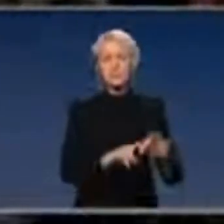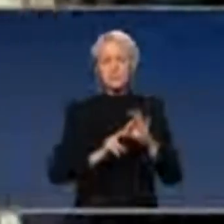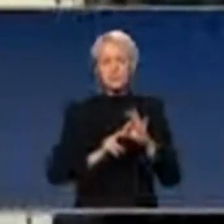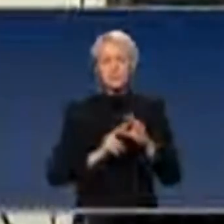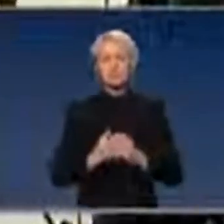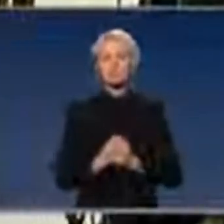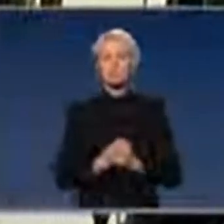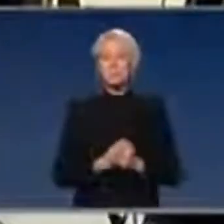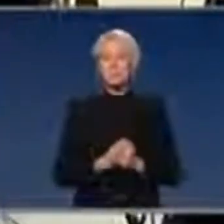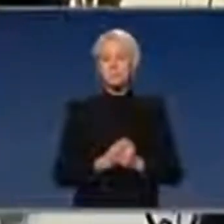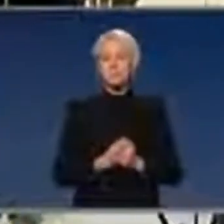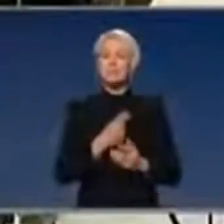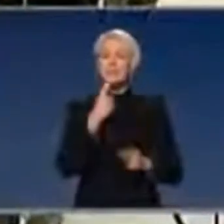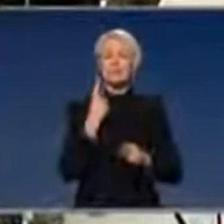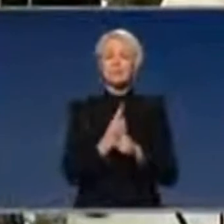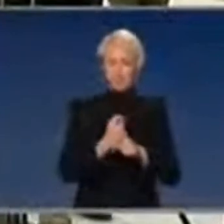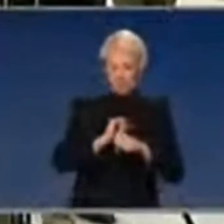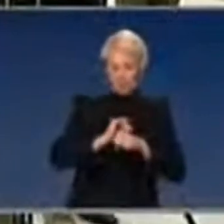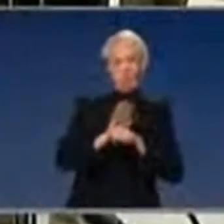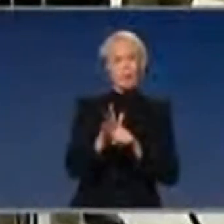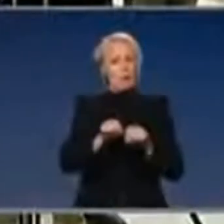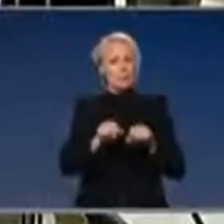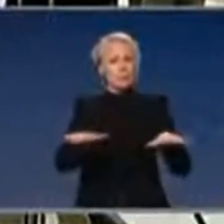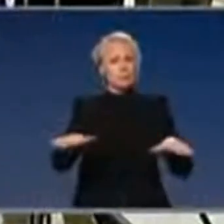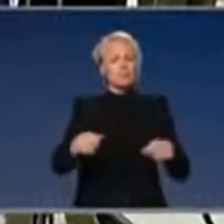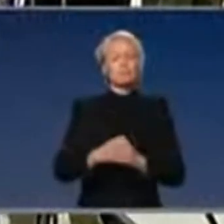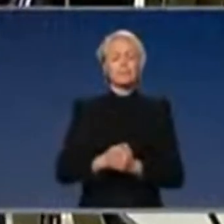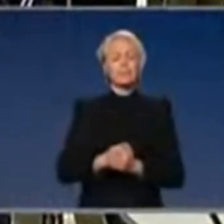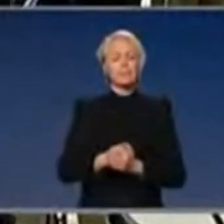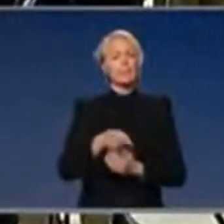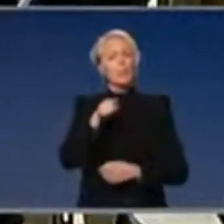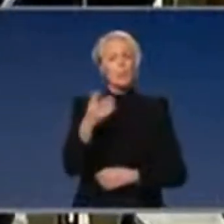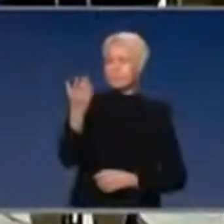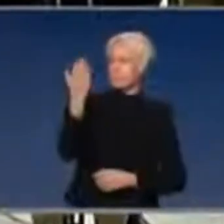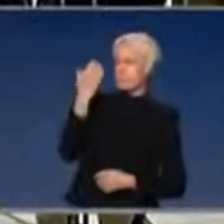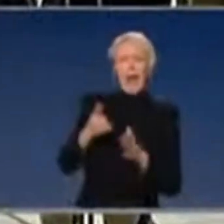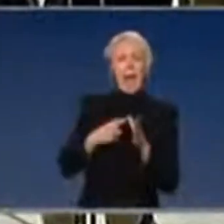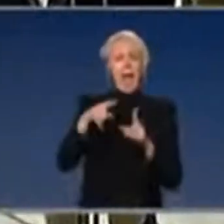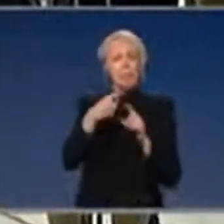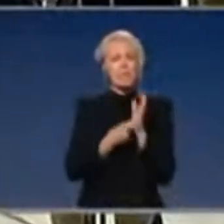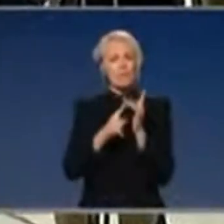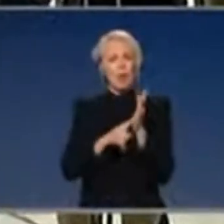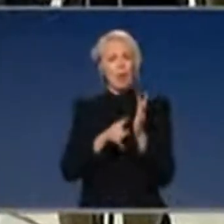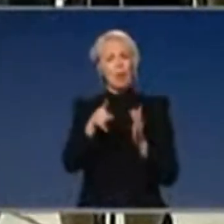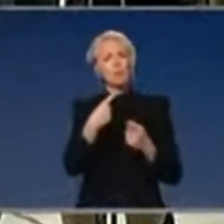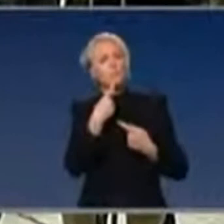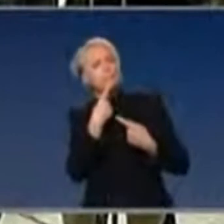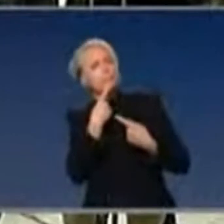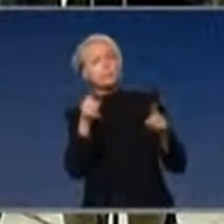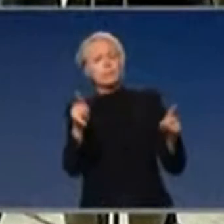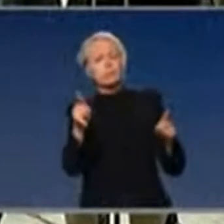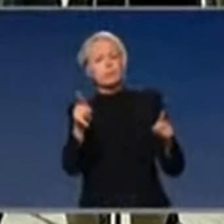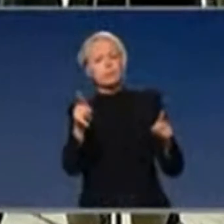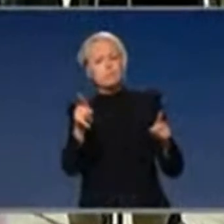the pandemic. Back in April, you stood there and you said that the Commonwealth would give cooperation for